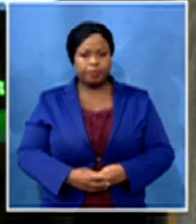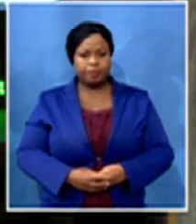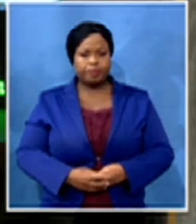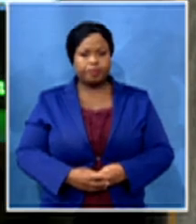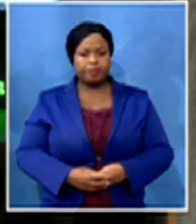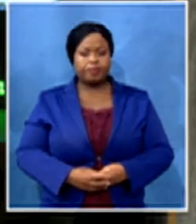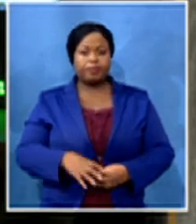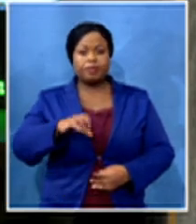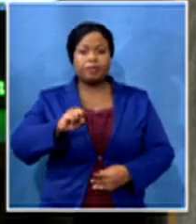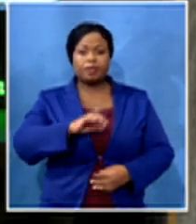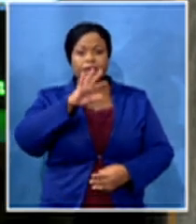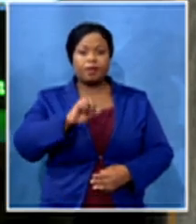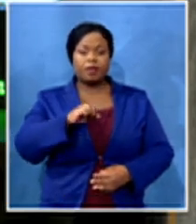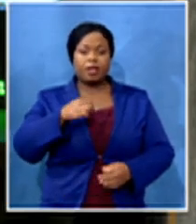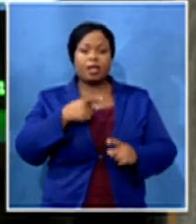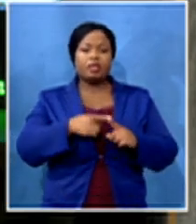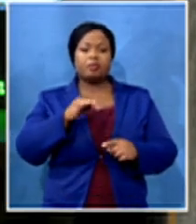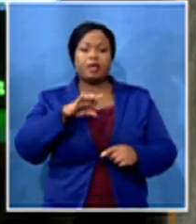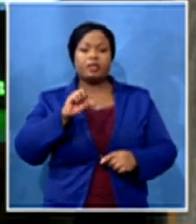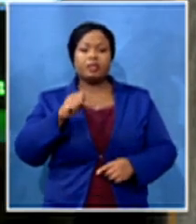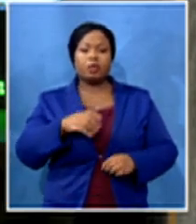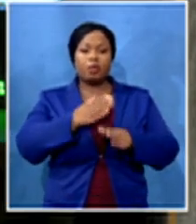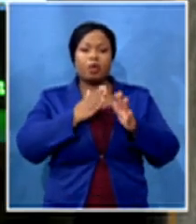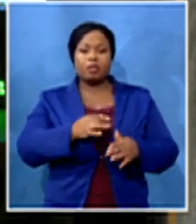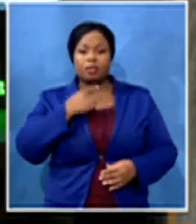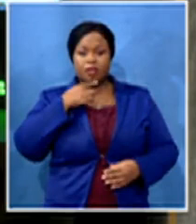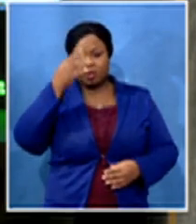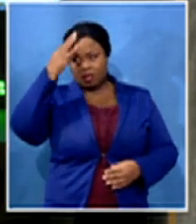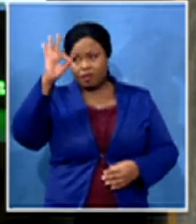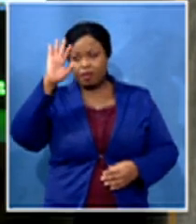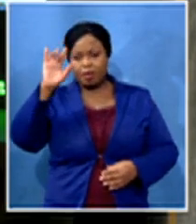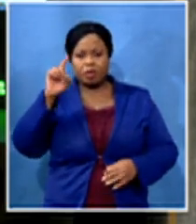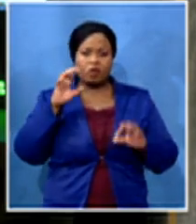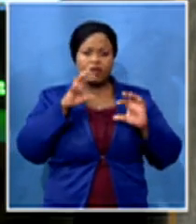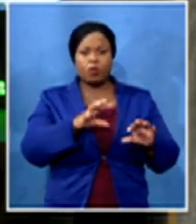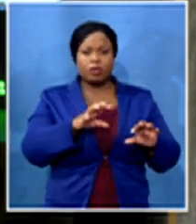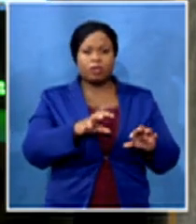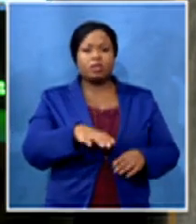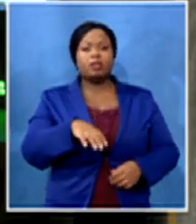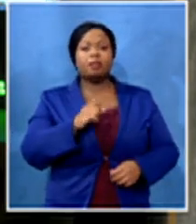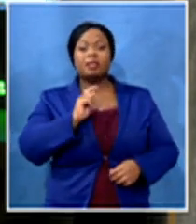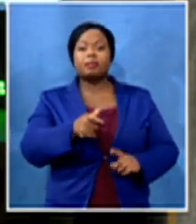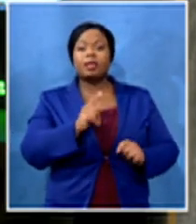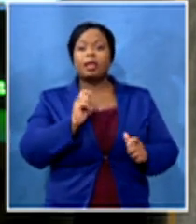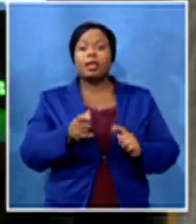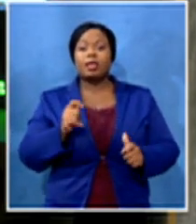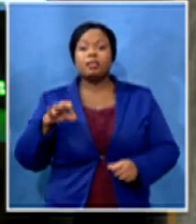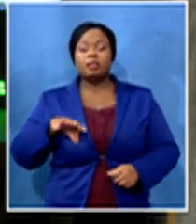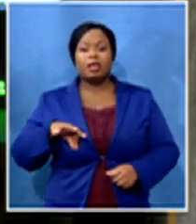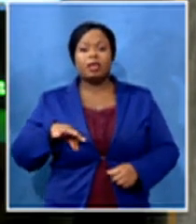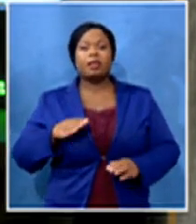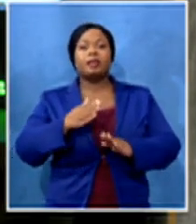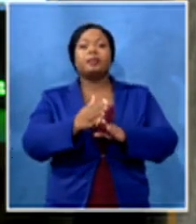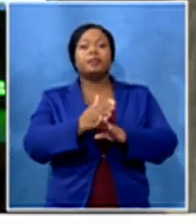SAA Express workers are calling on government to force the state-owned enterprise to pay outstanding salaries